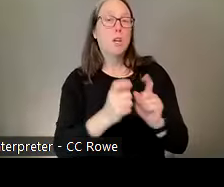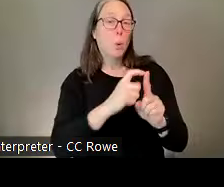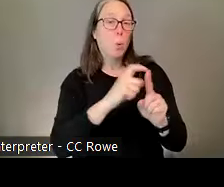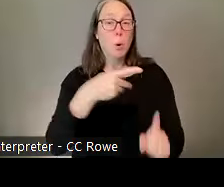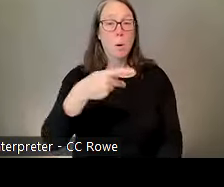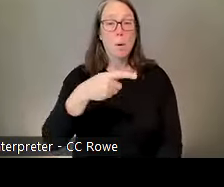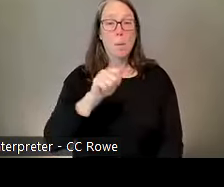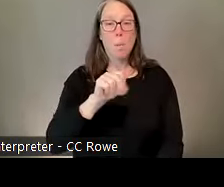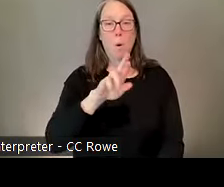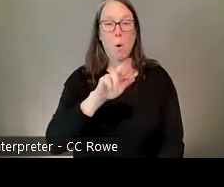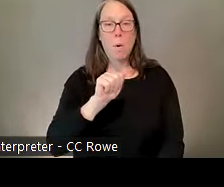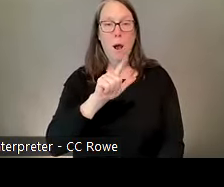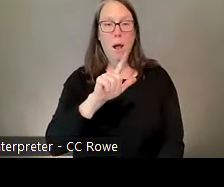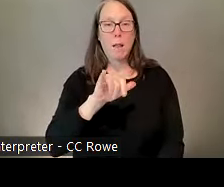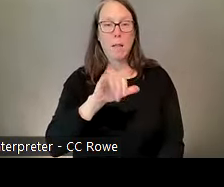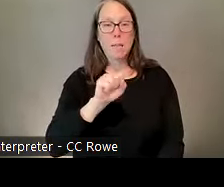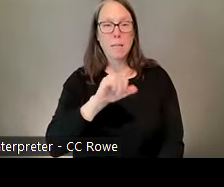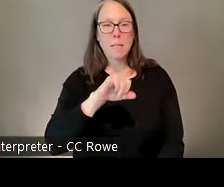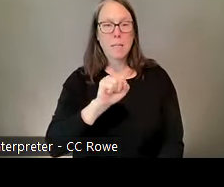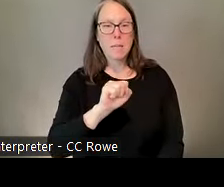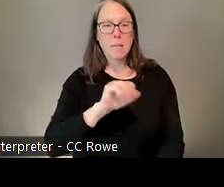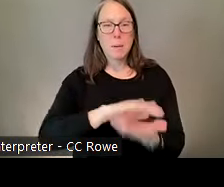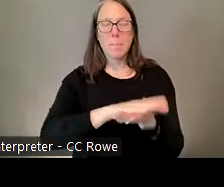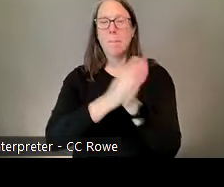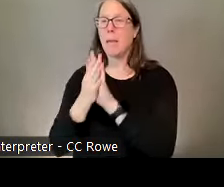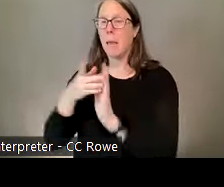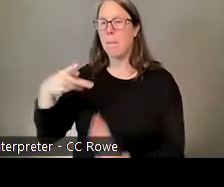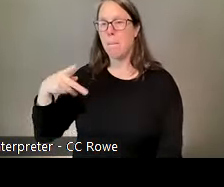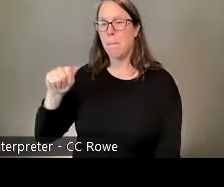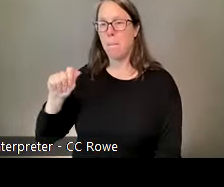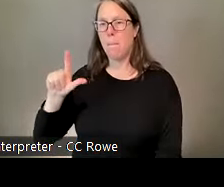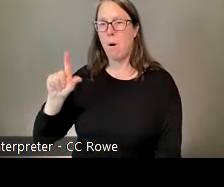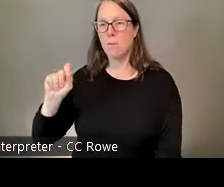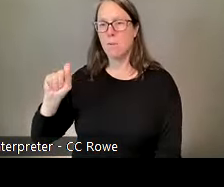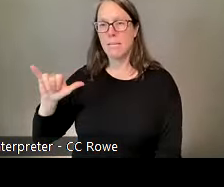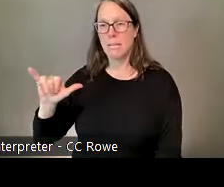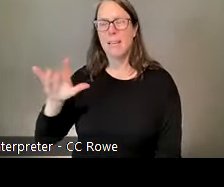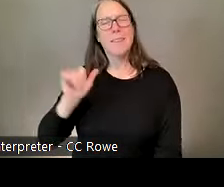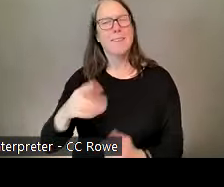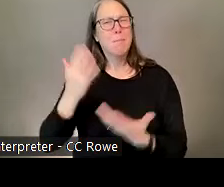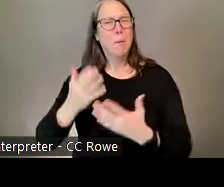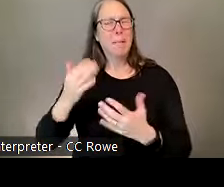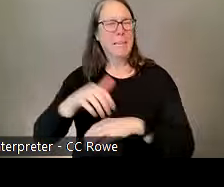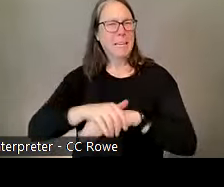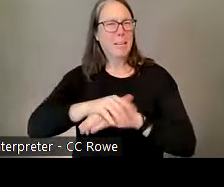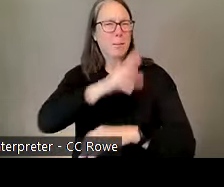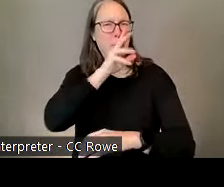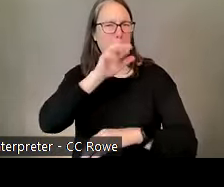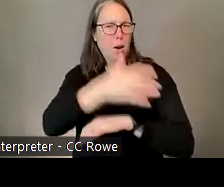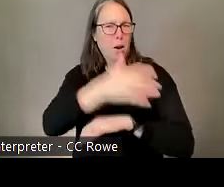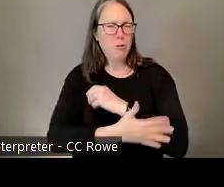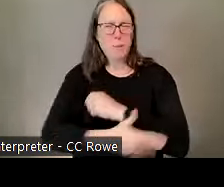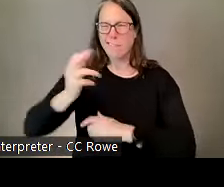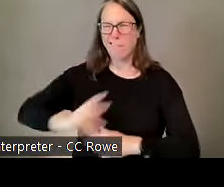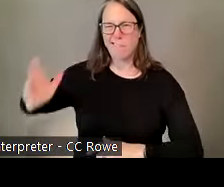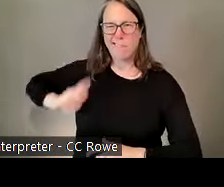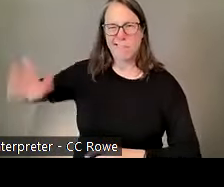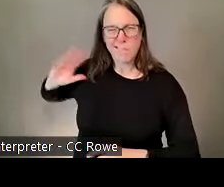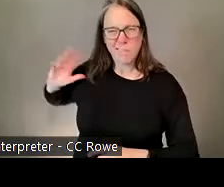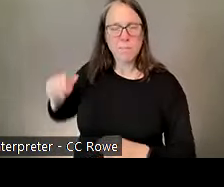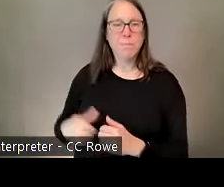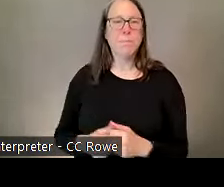was probably in older English speaking countries. And so bottom line is